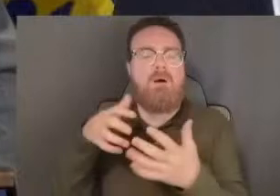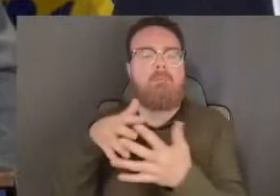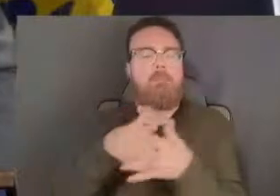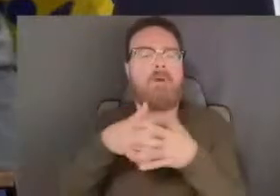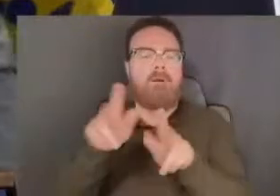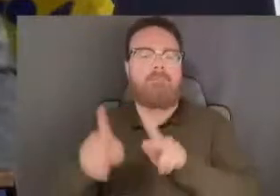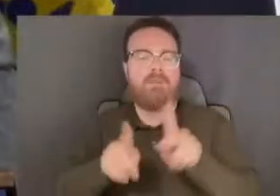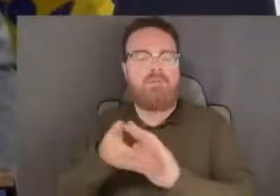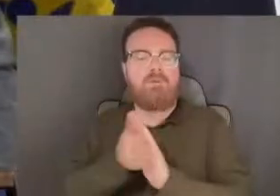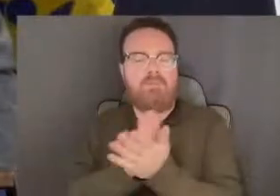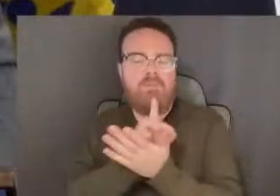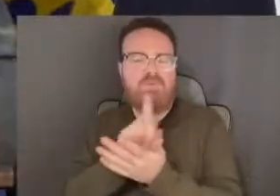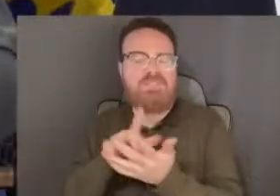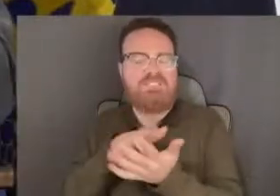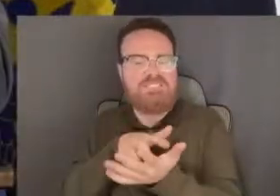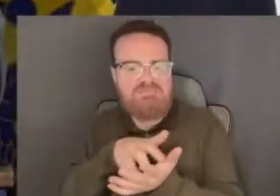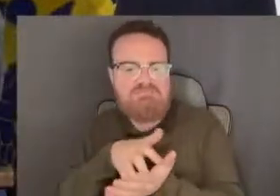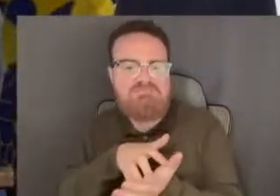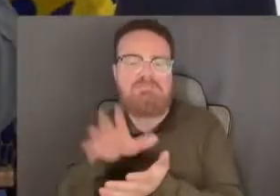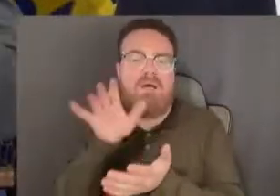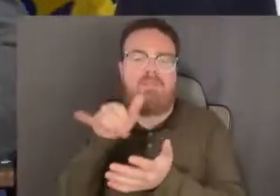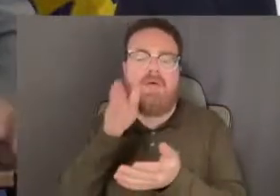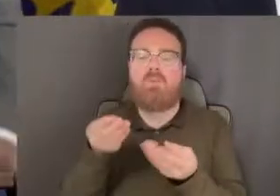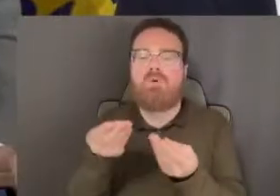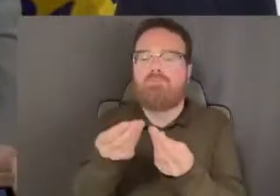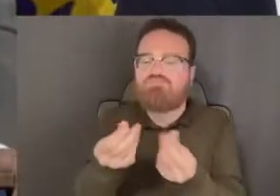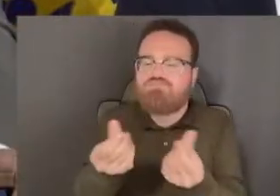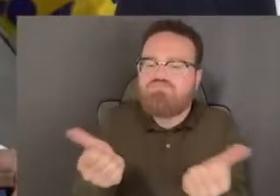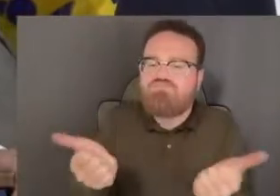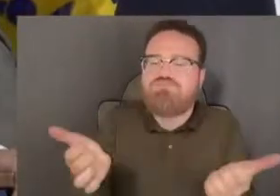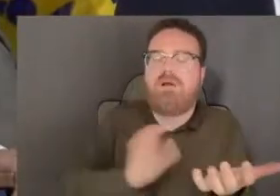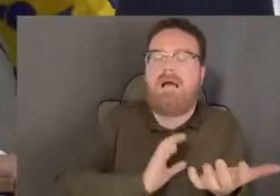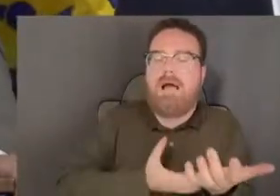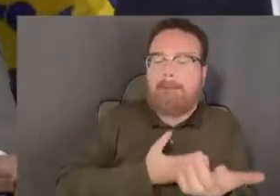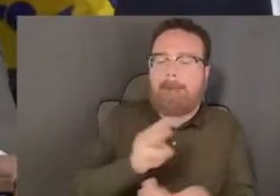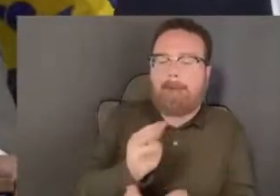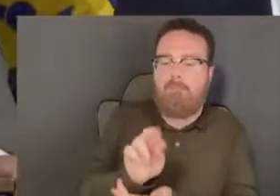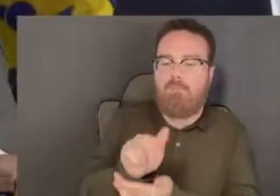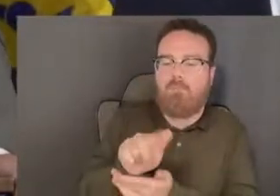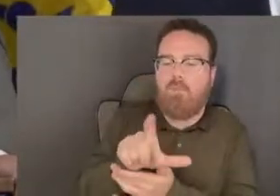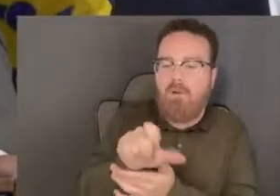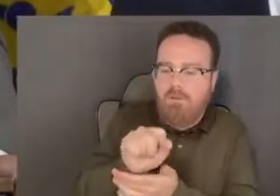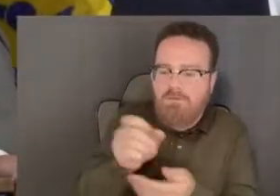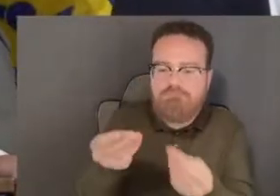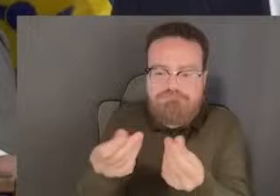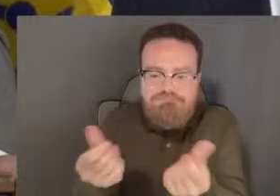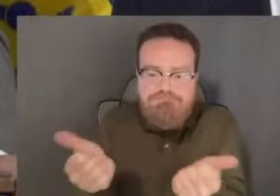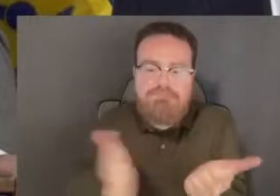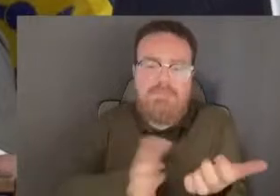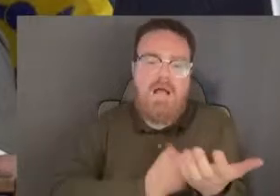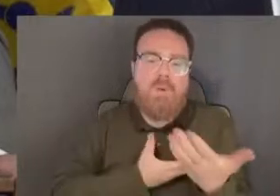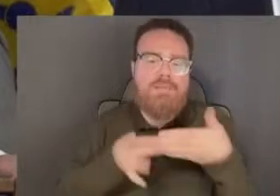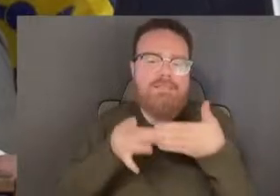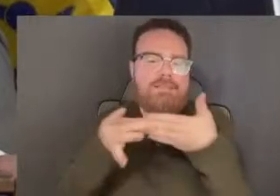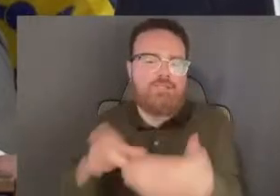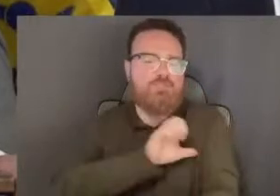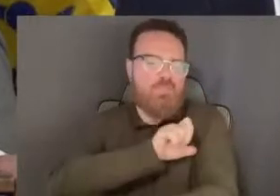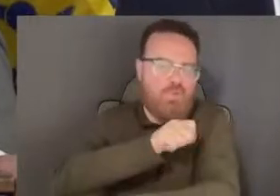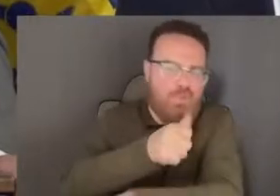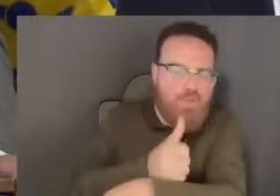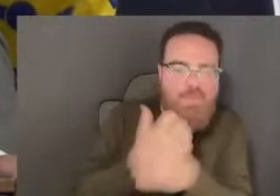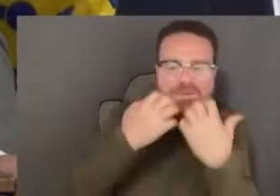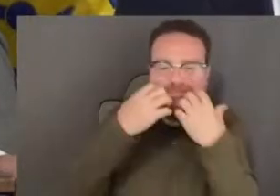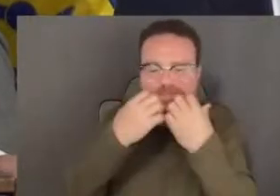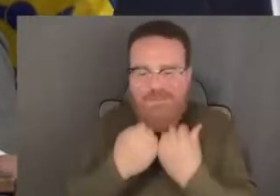moral authority, and our values, and our role as an exemplary nation. And